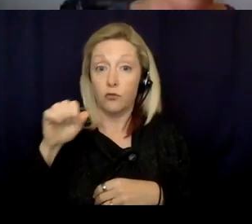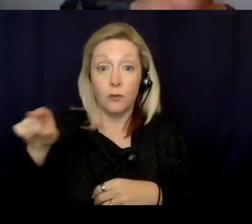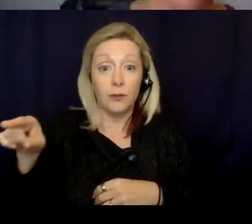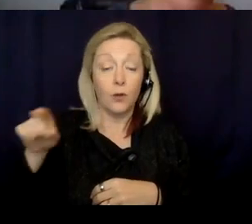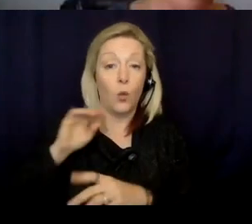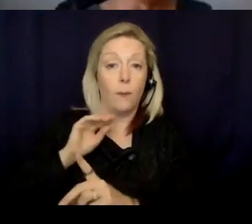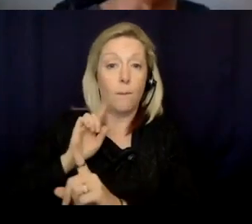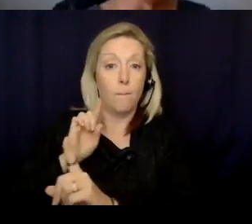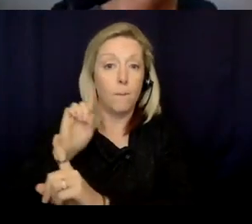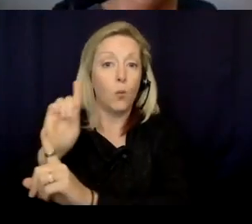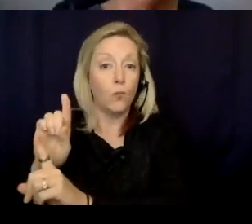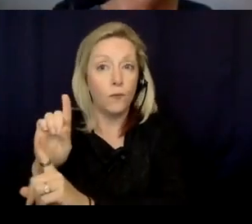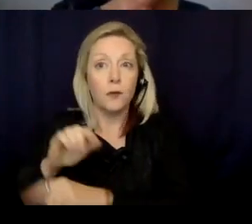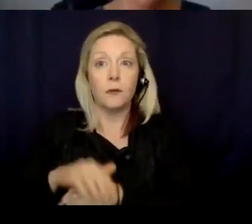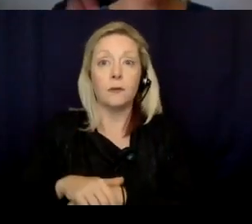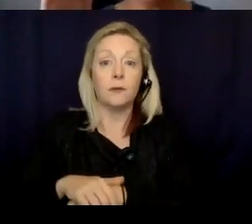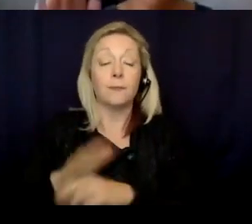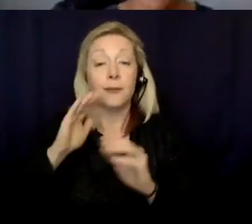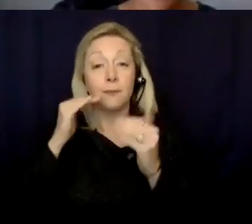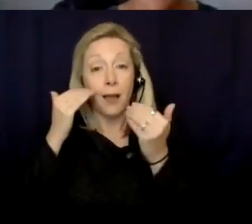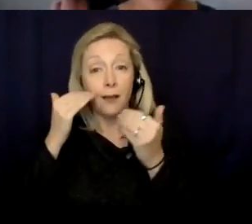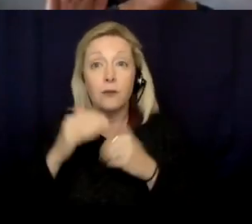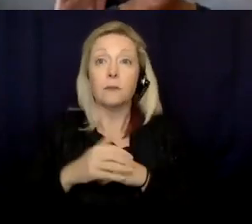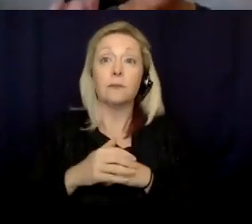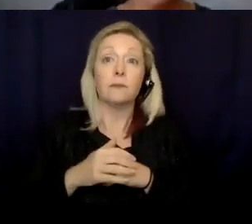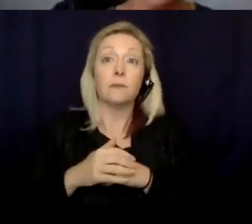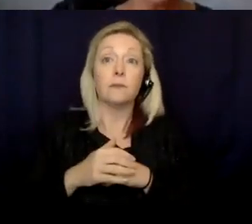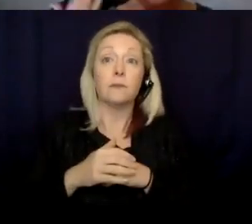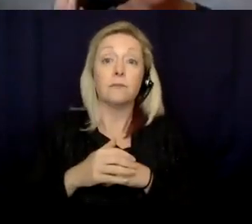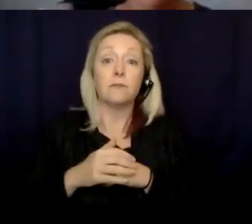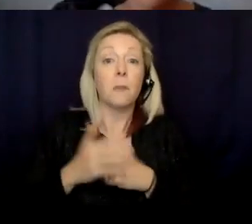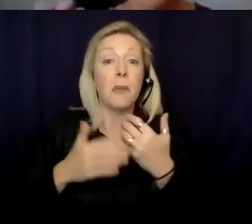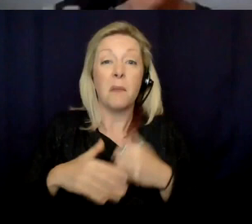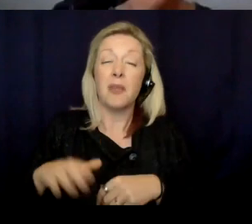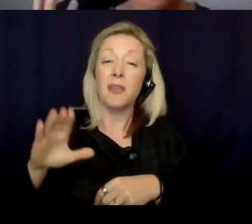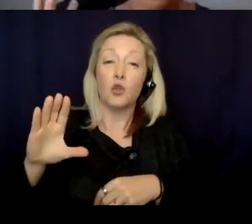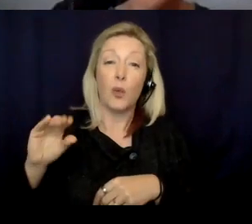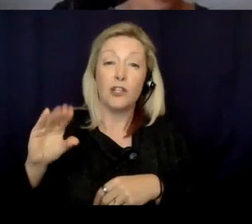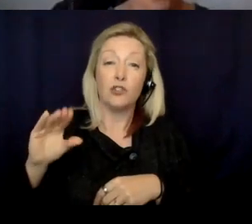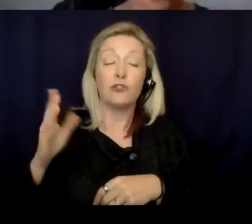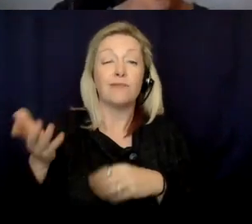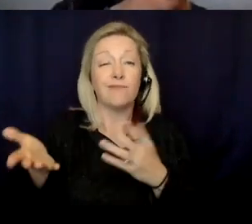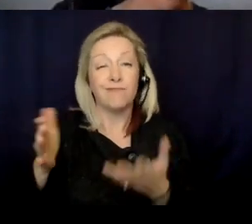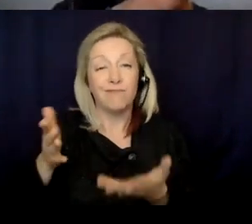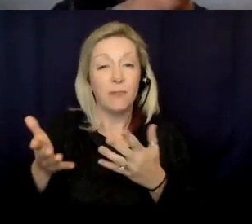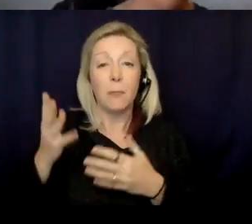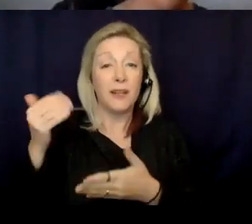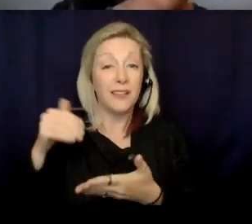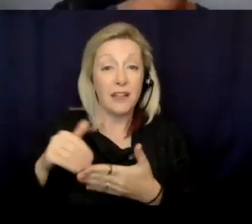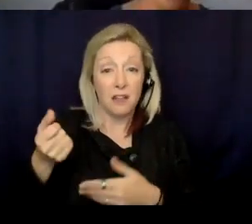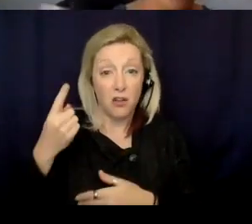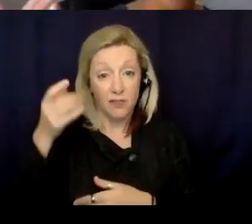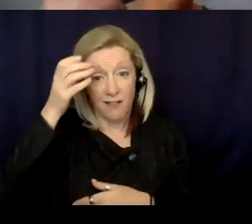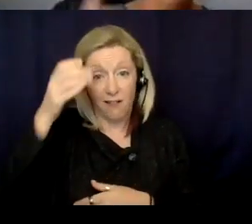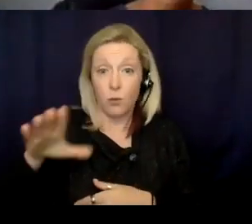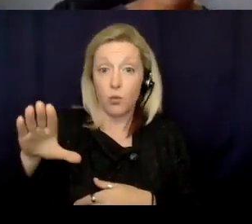something. They may smile. They may activate a switch. But remember, they don't know what that really means